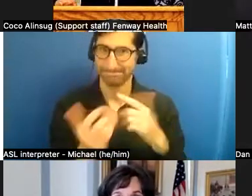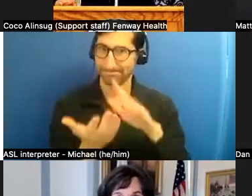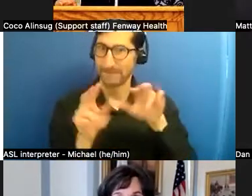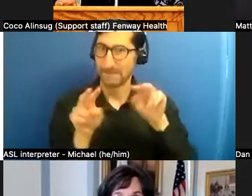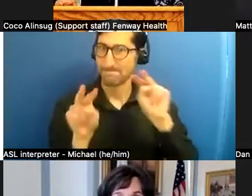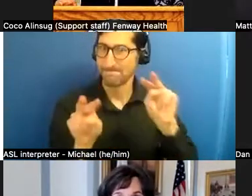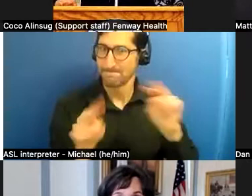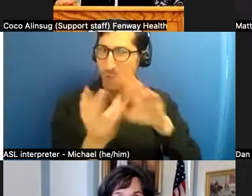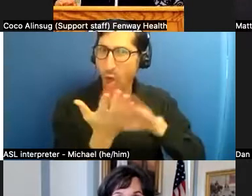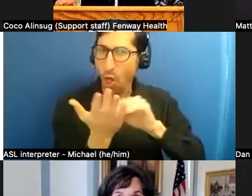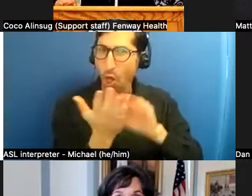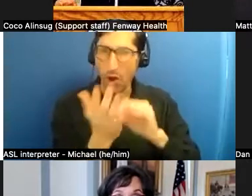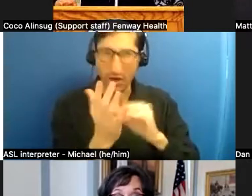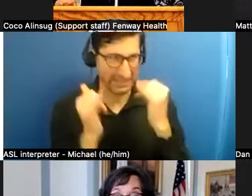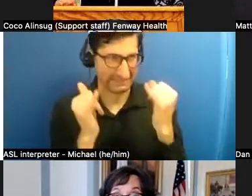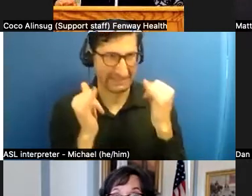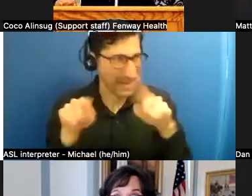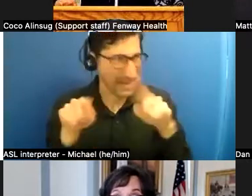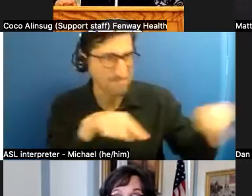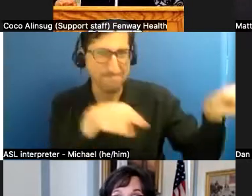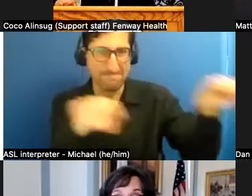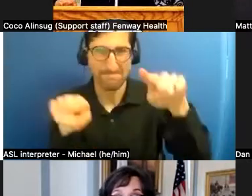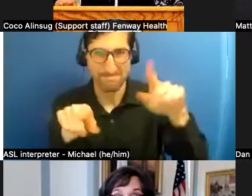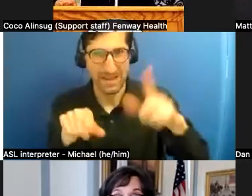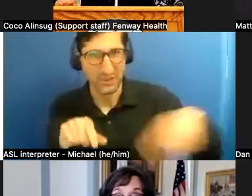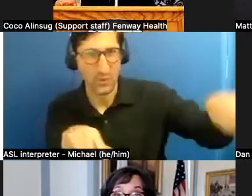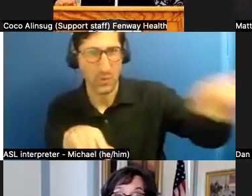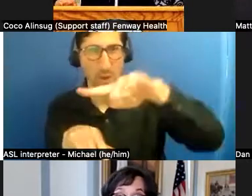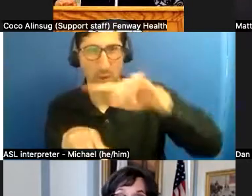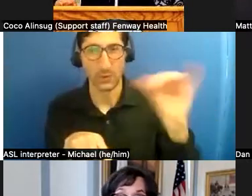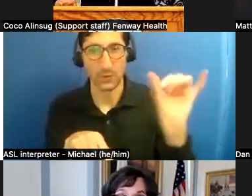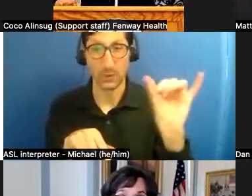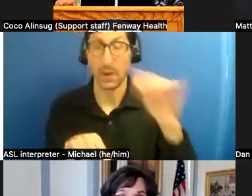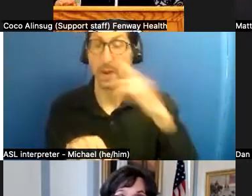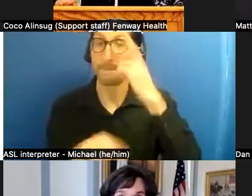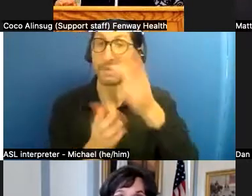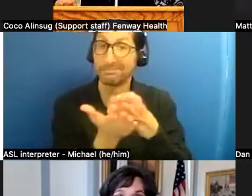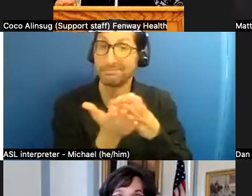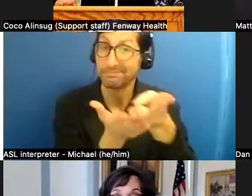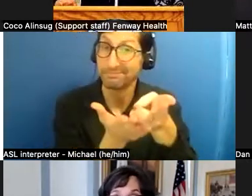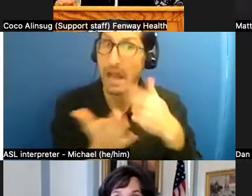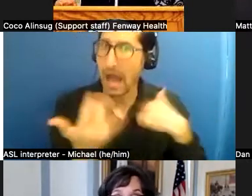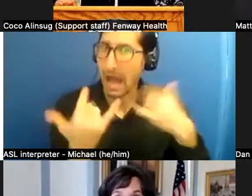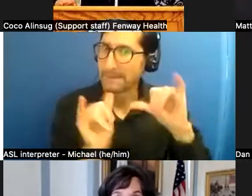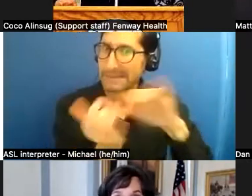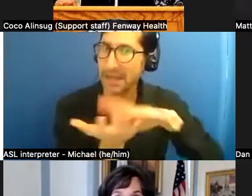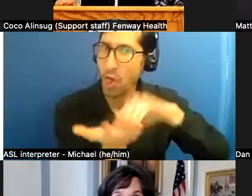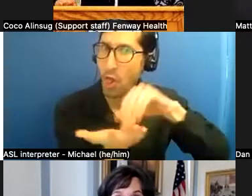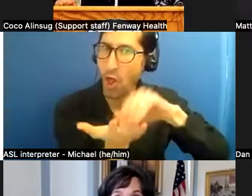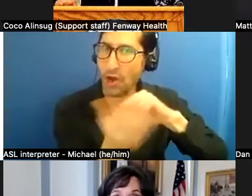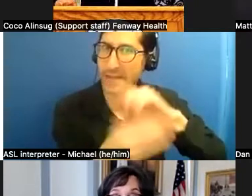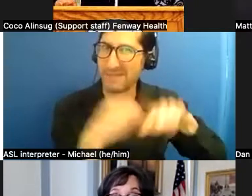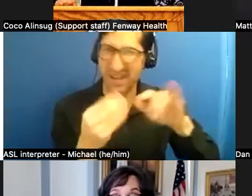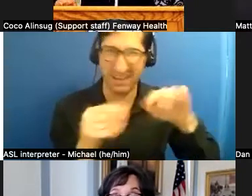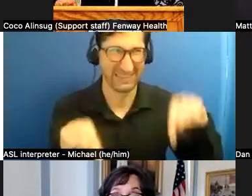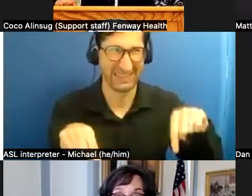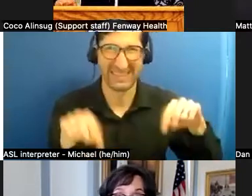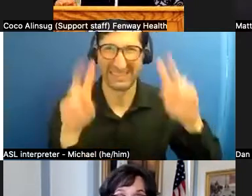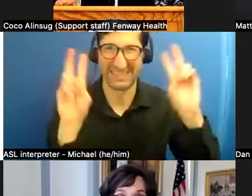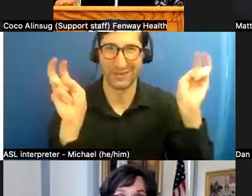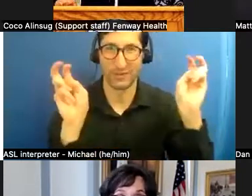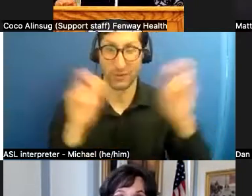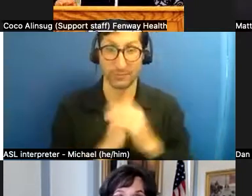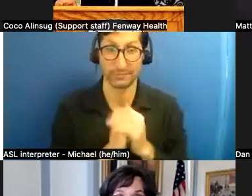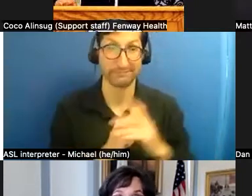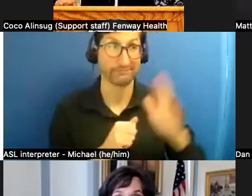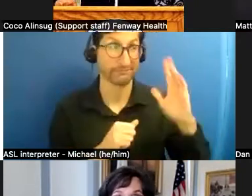you. Because the truth is, I am still learning about this issue. When I took office